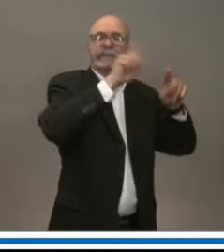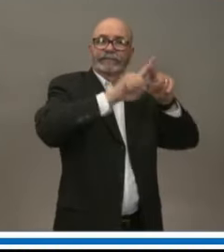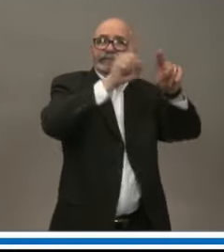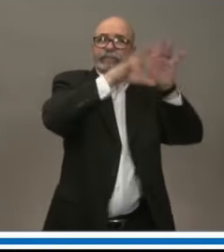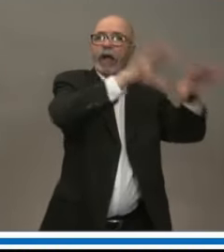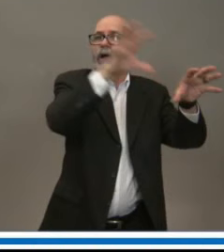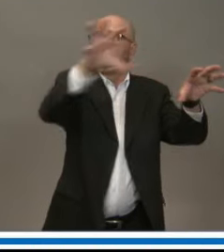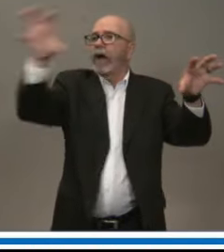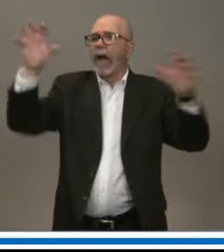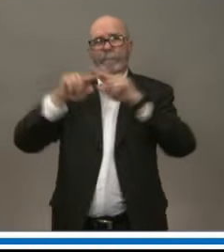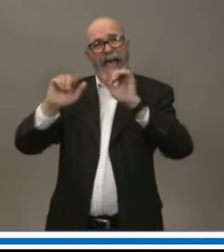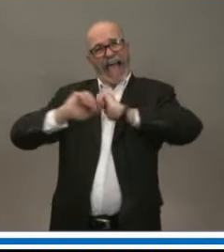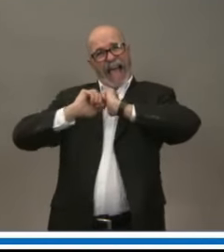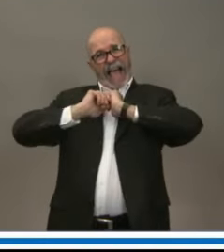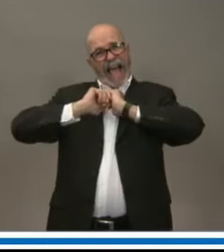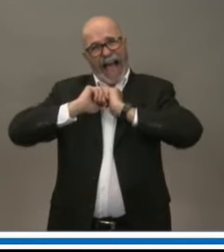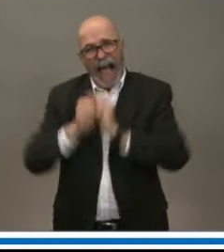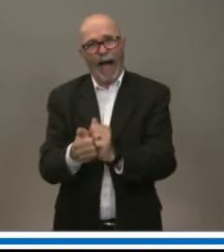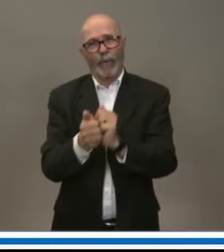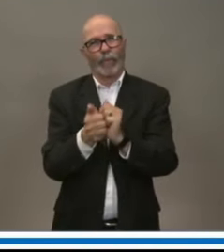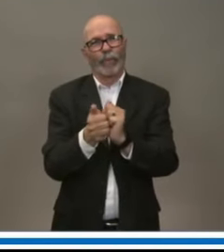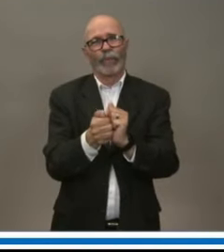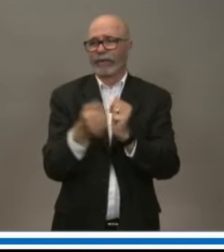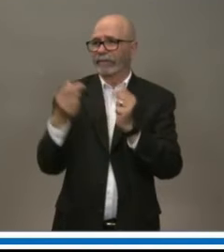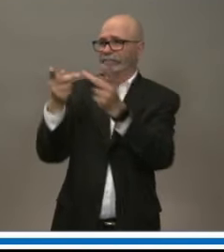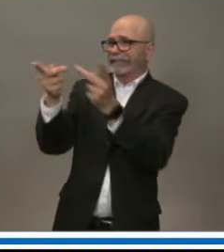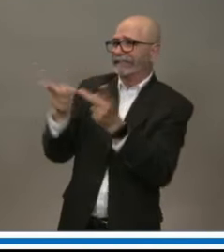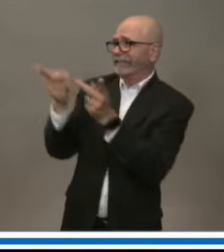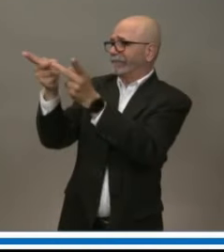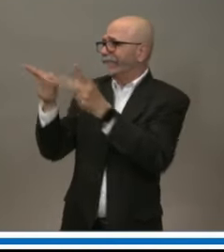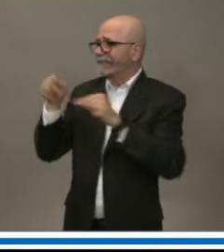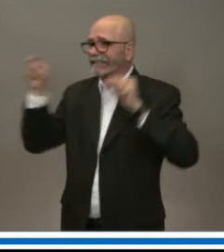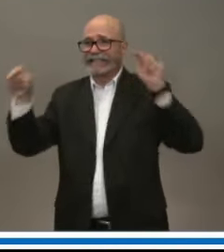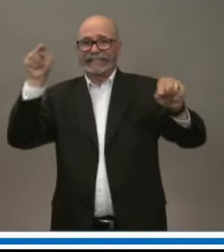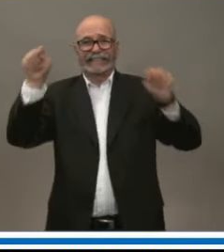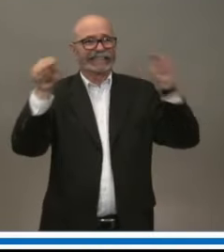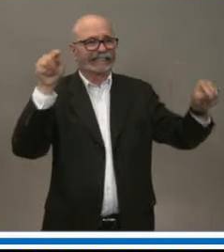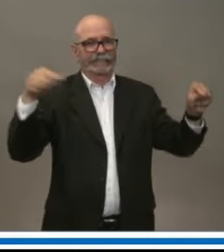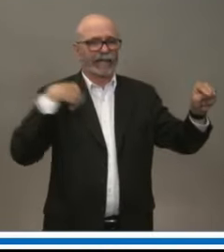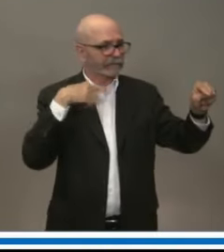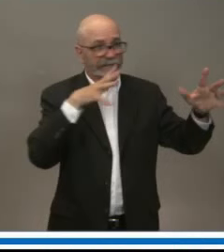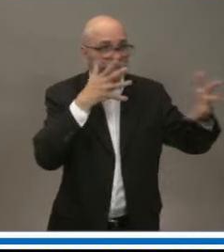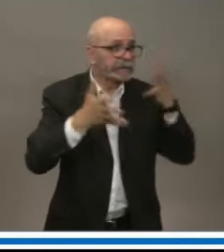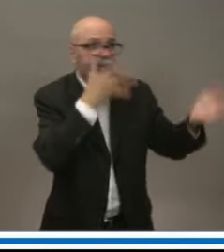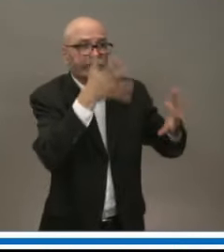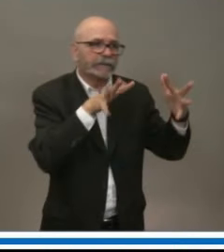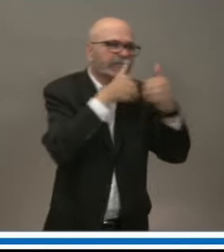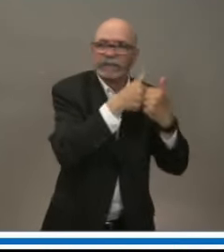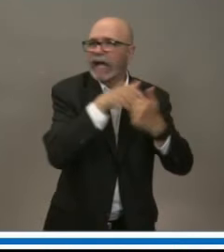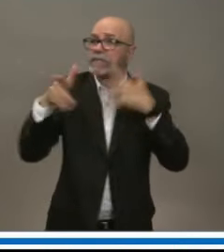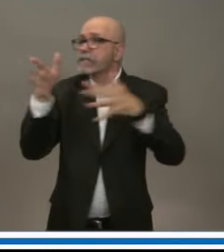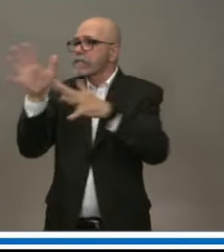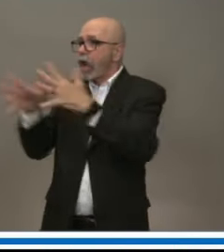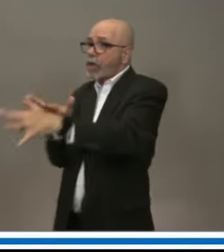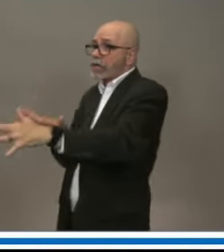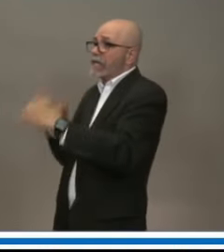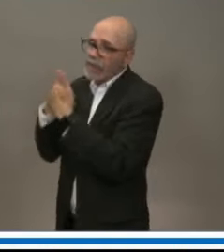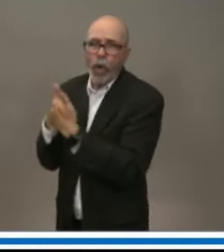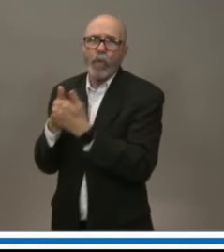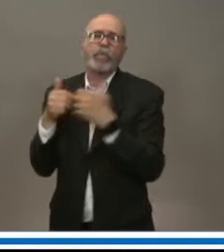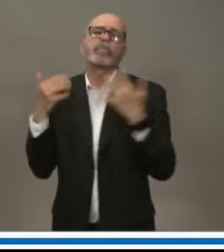actually allow facilities that are getting into challenges with outbreaks, how are they supported